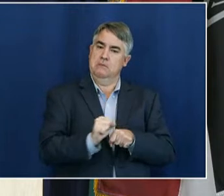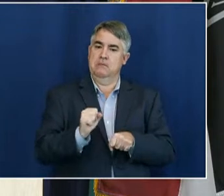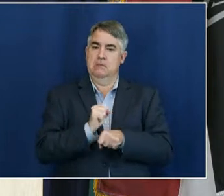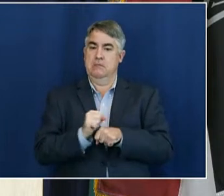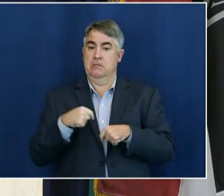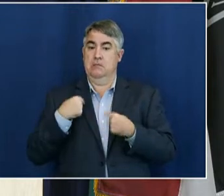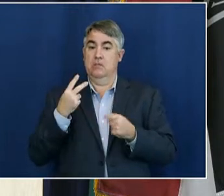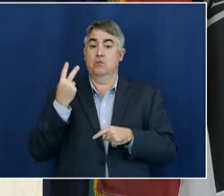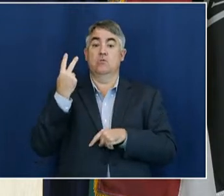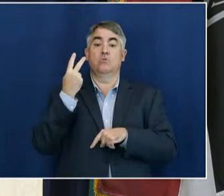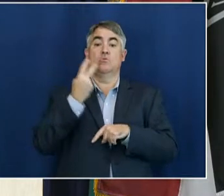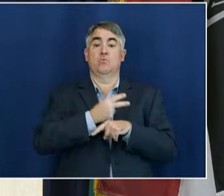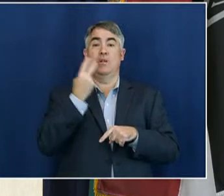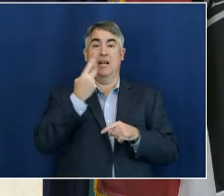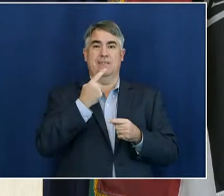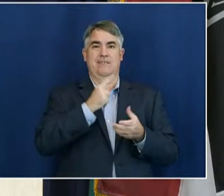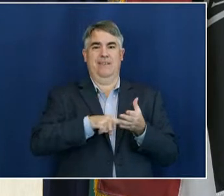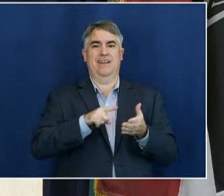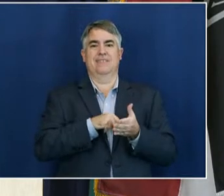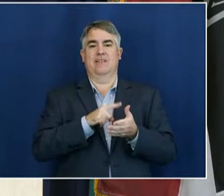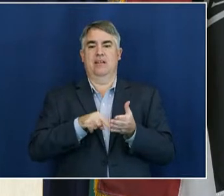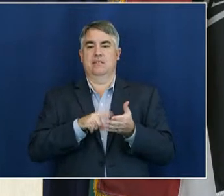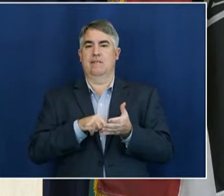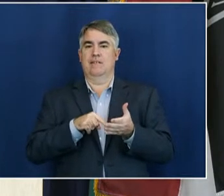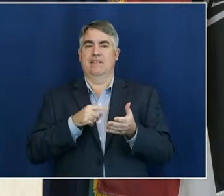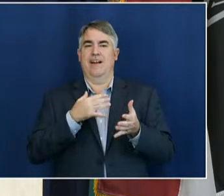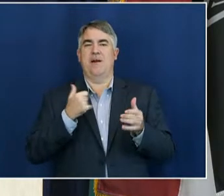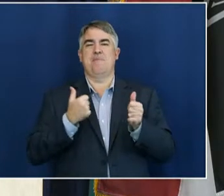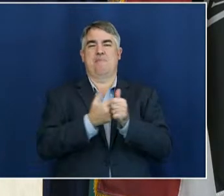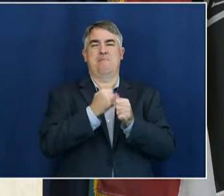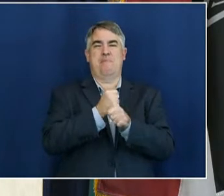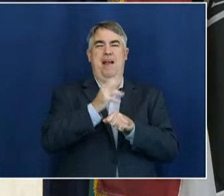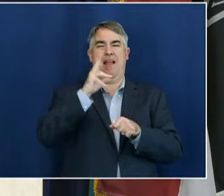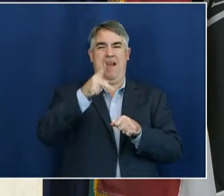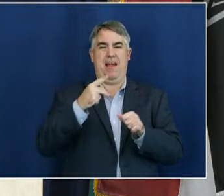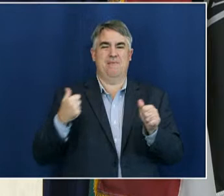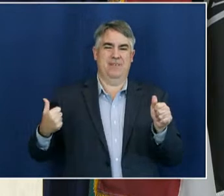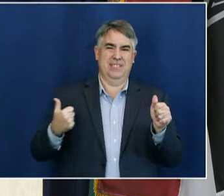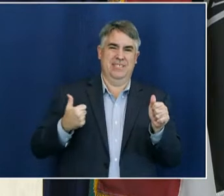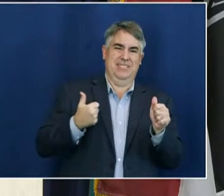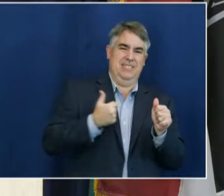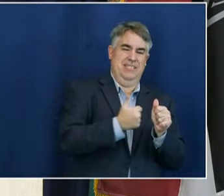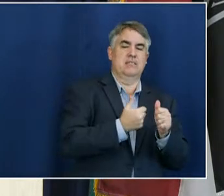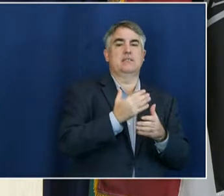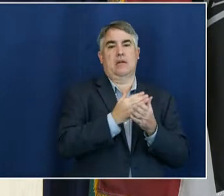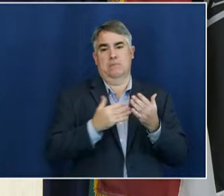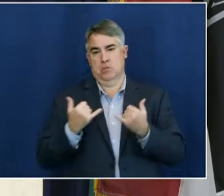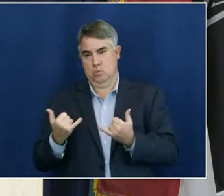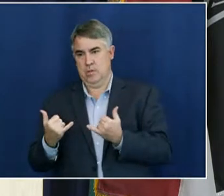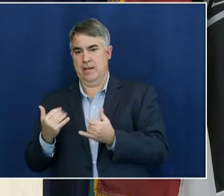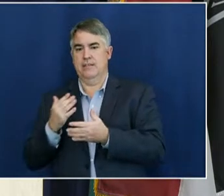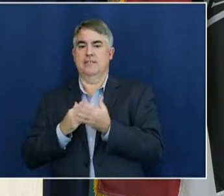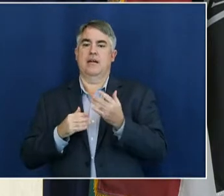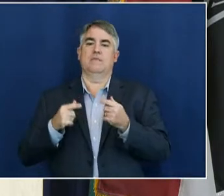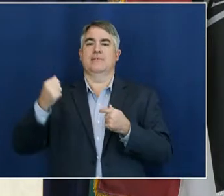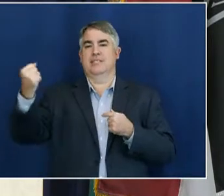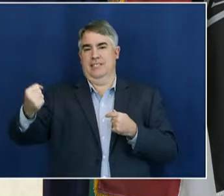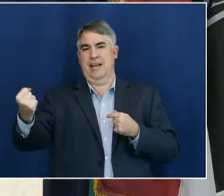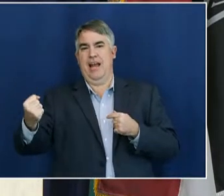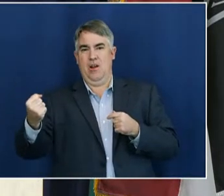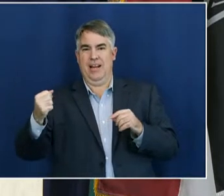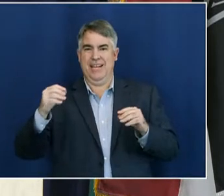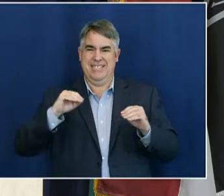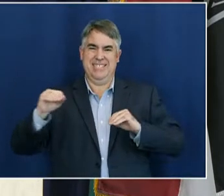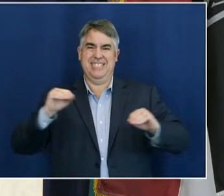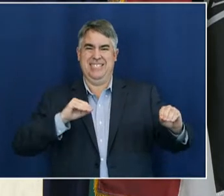honored. Some will be on today, and some of those will be on Saturday. I don't know exactly how many they've been able to